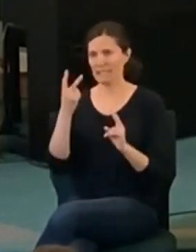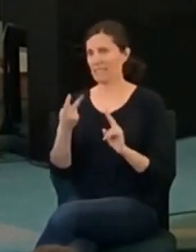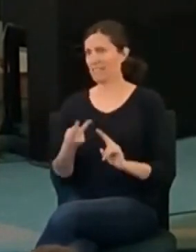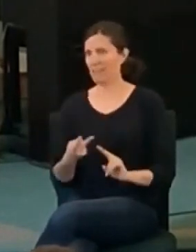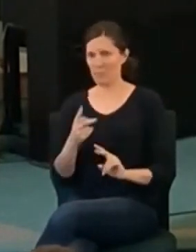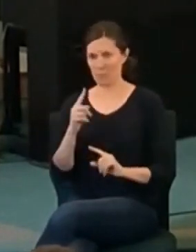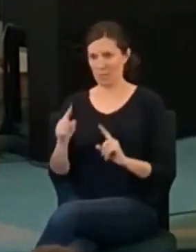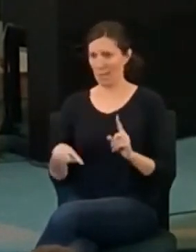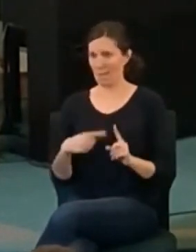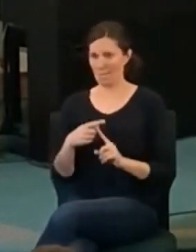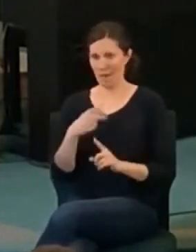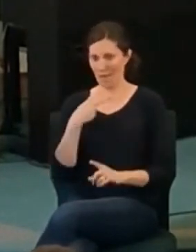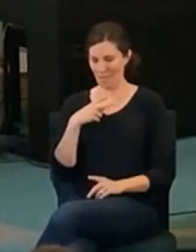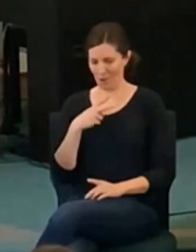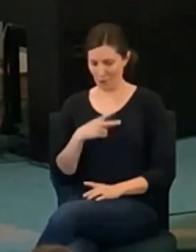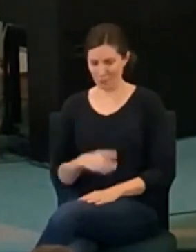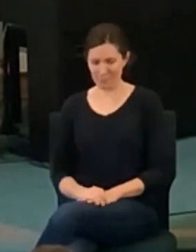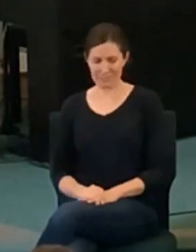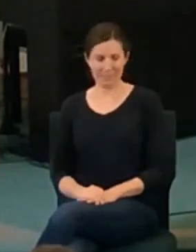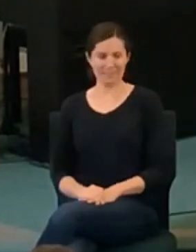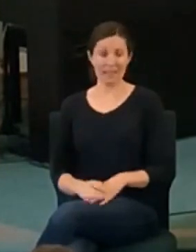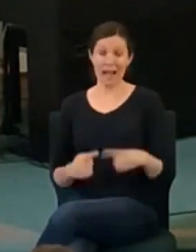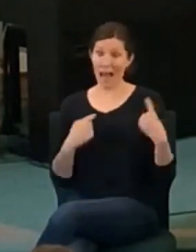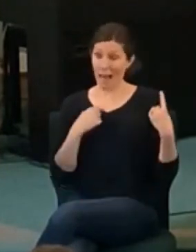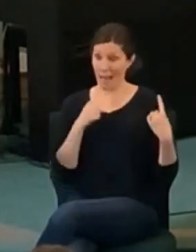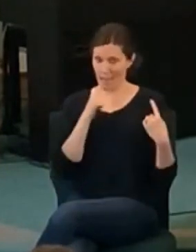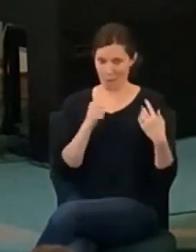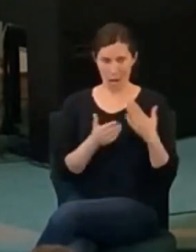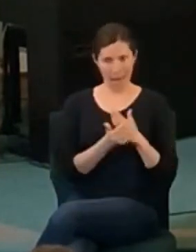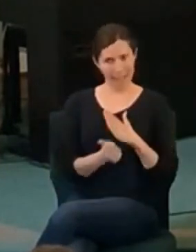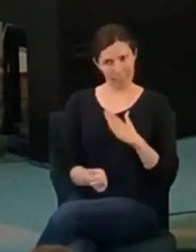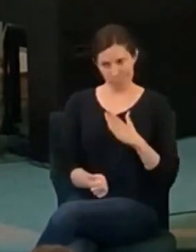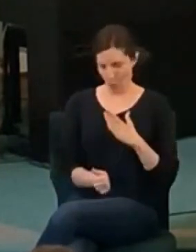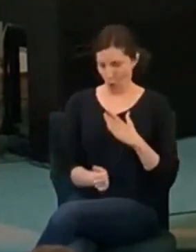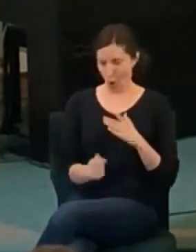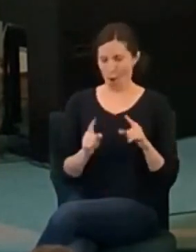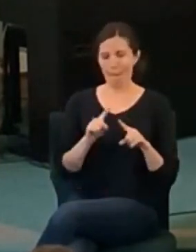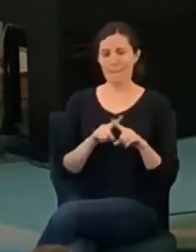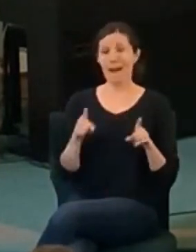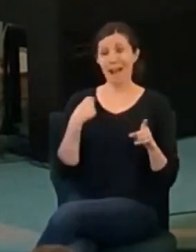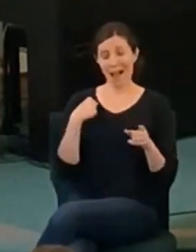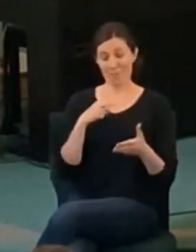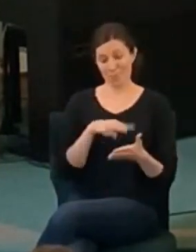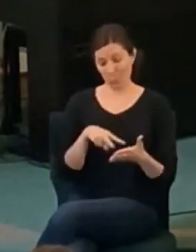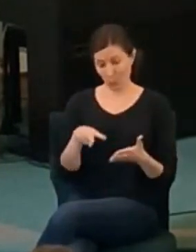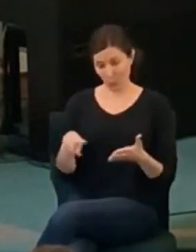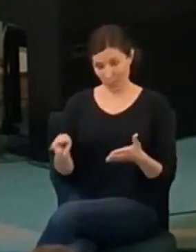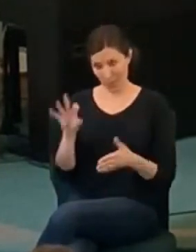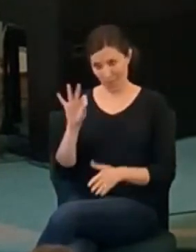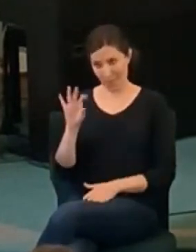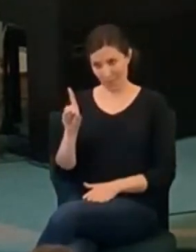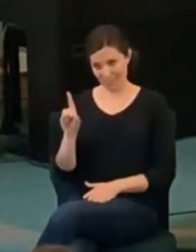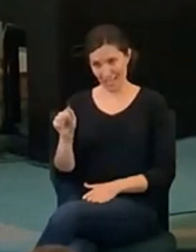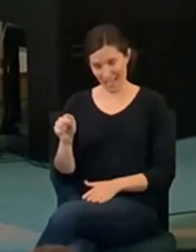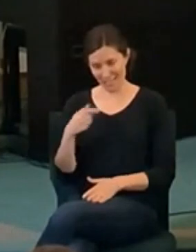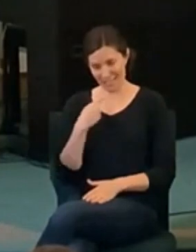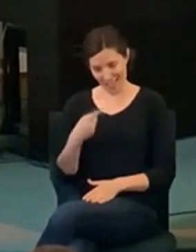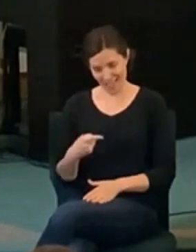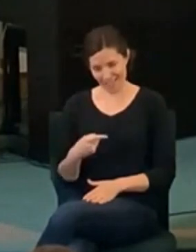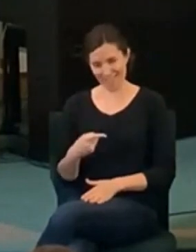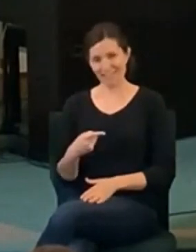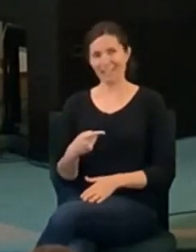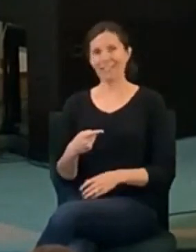multiply rapidly, they say. And they've done this PR kind of campaign to try to battle